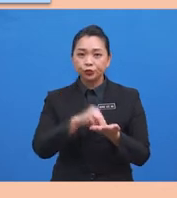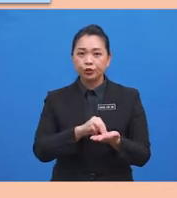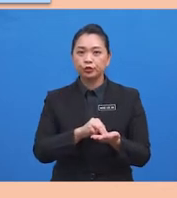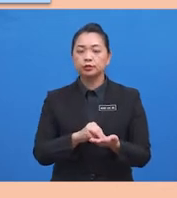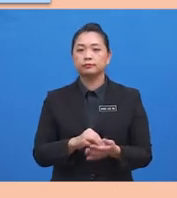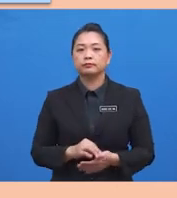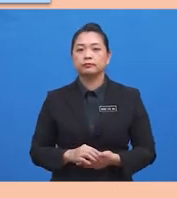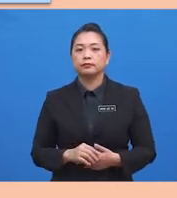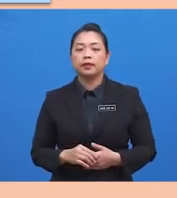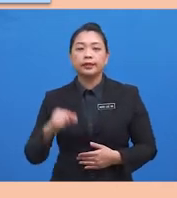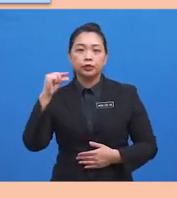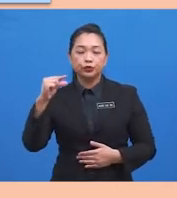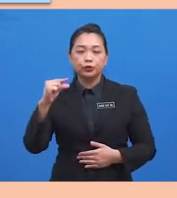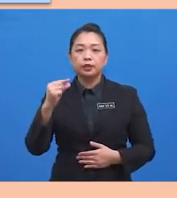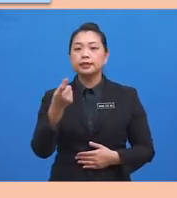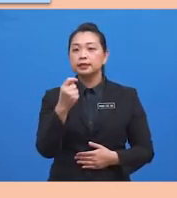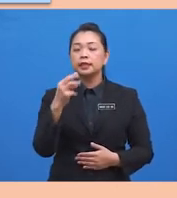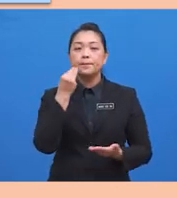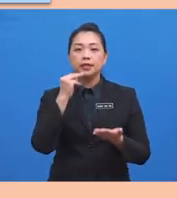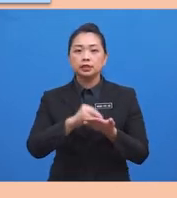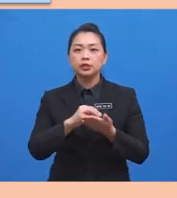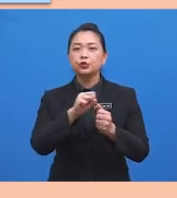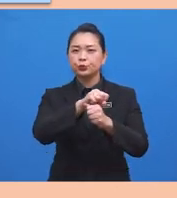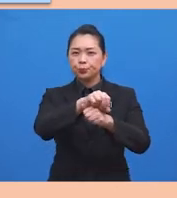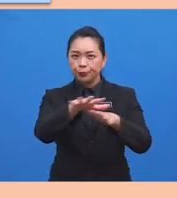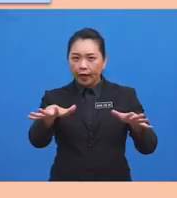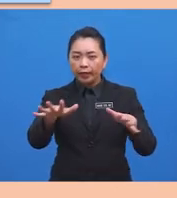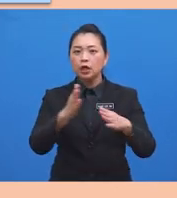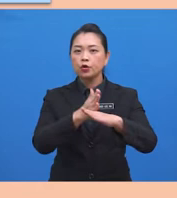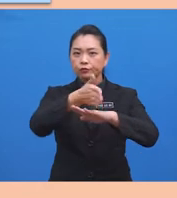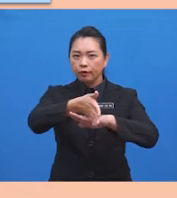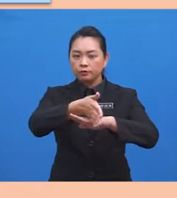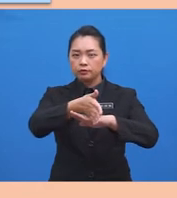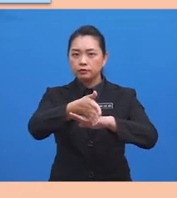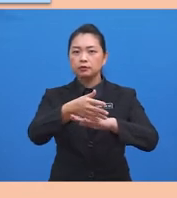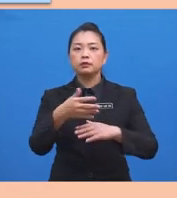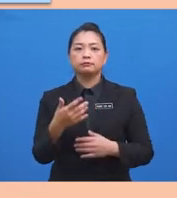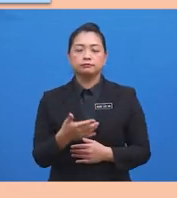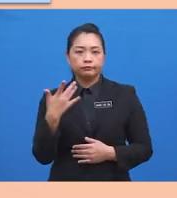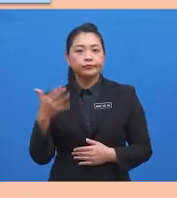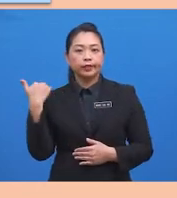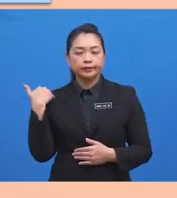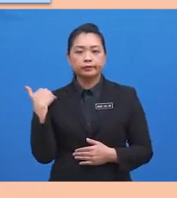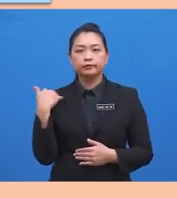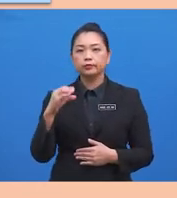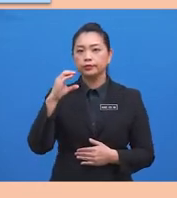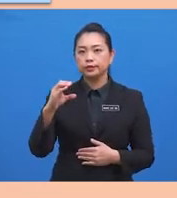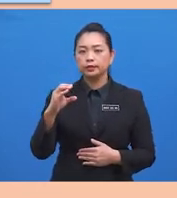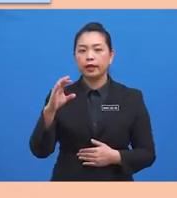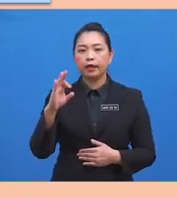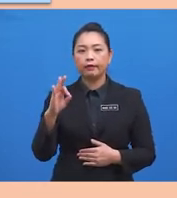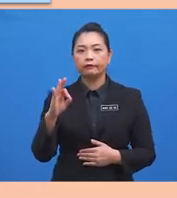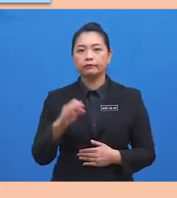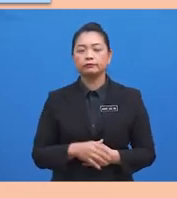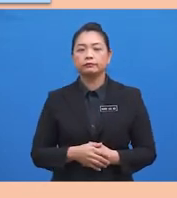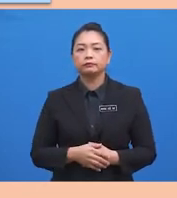G, the message spreads across the nations, is matched with paragraph 4. So, C and F are the two